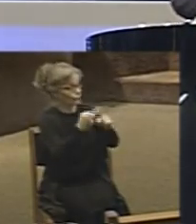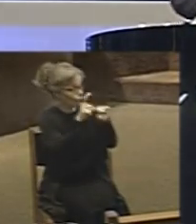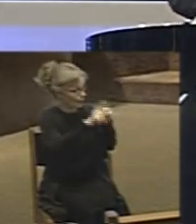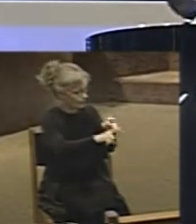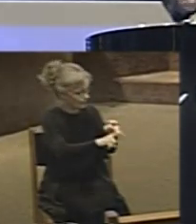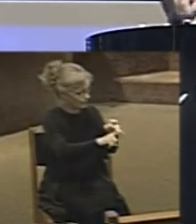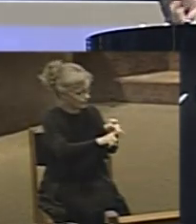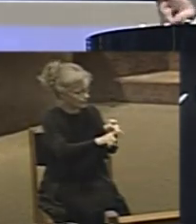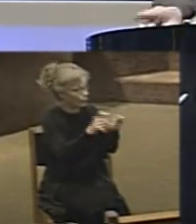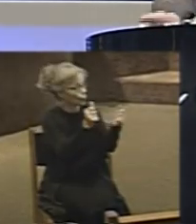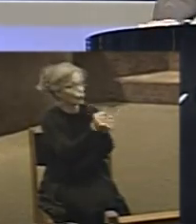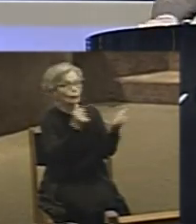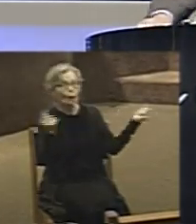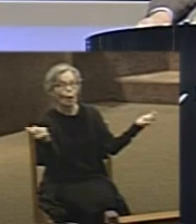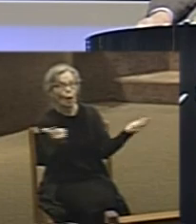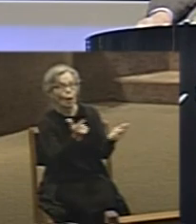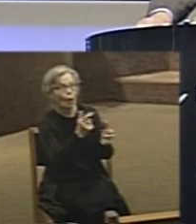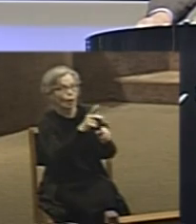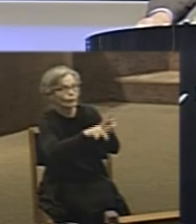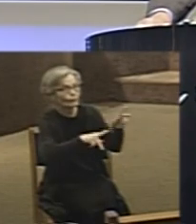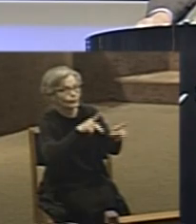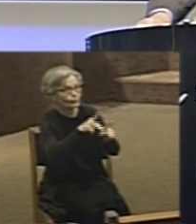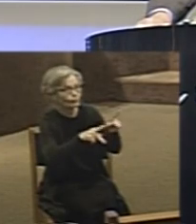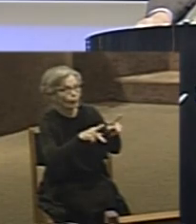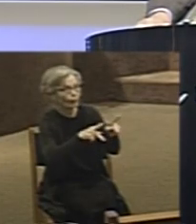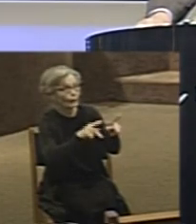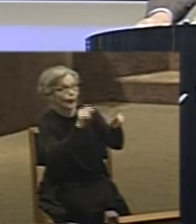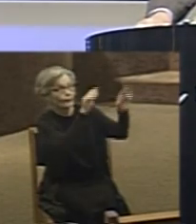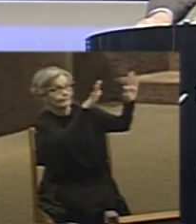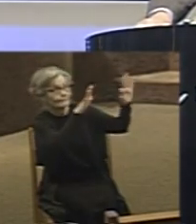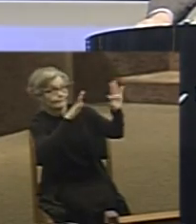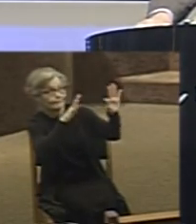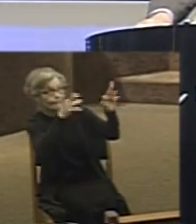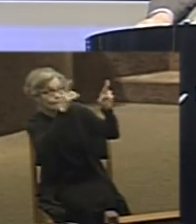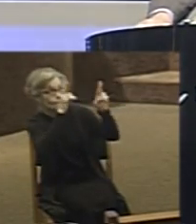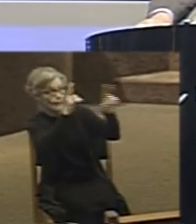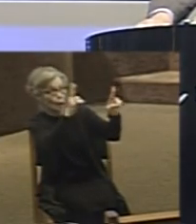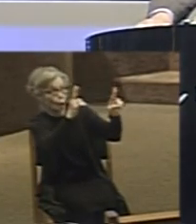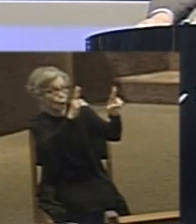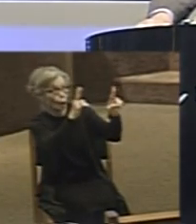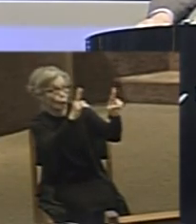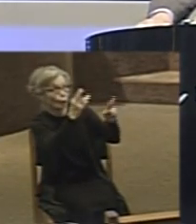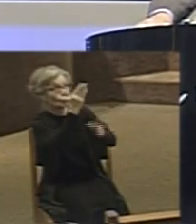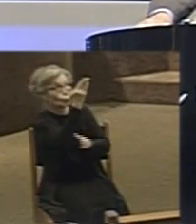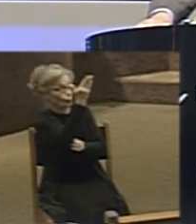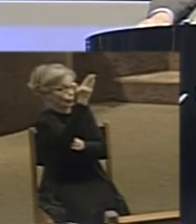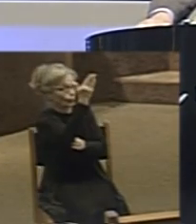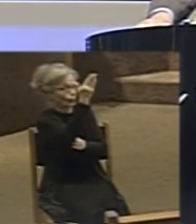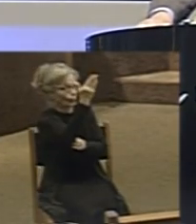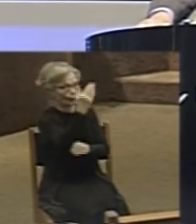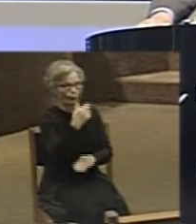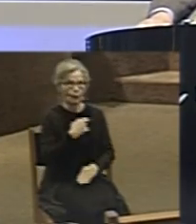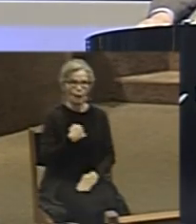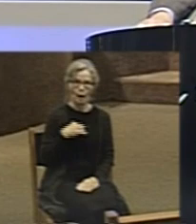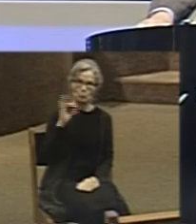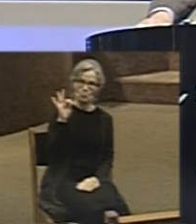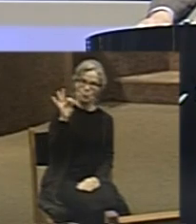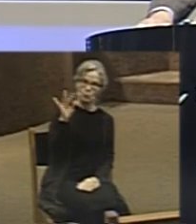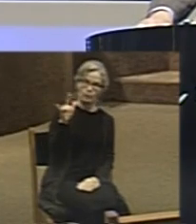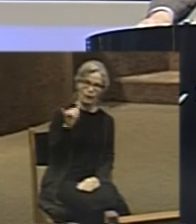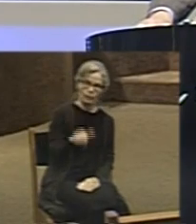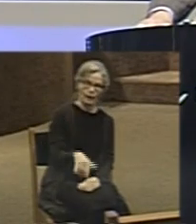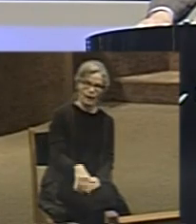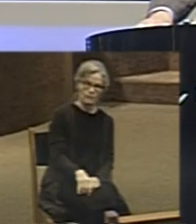that fear thee." Oh, I could go off on that right now. Because really,